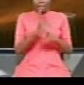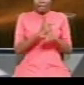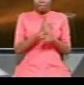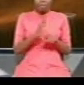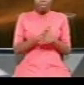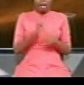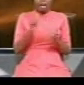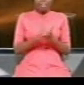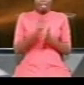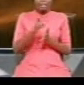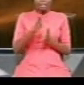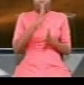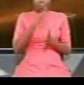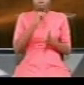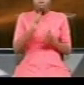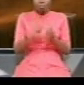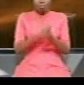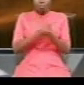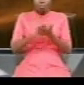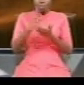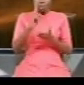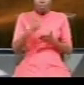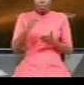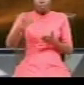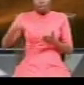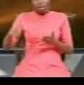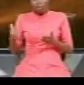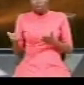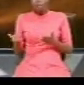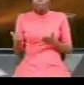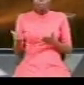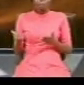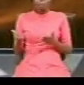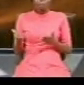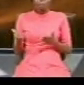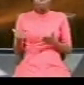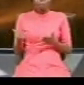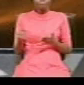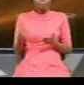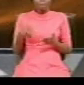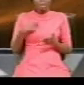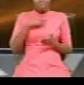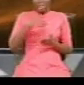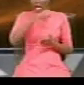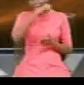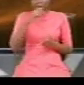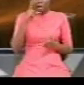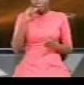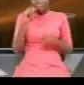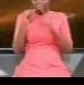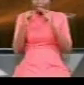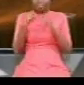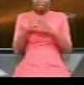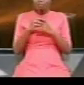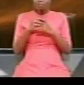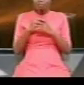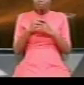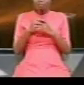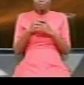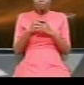heed that ye be not consumed of one another. If we are biting, backbiting,